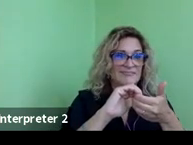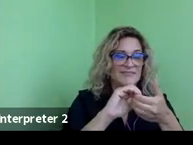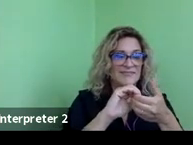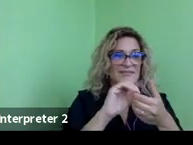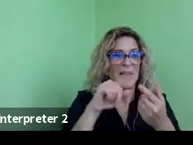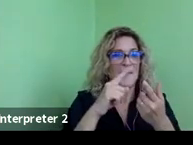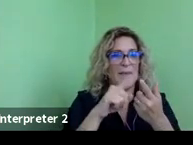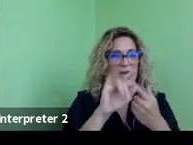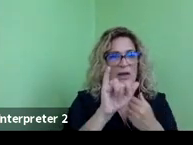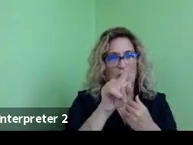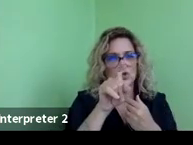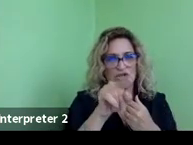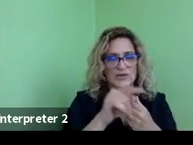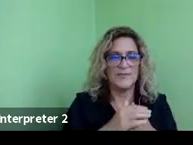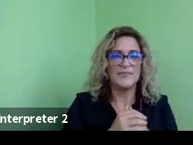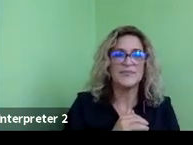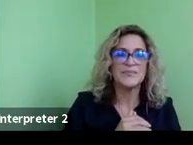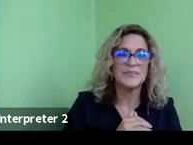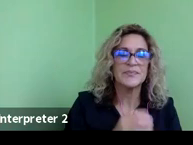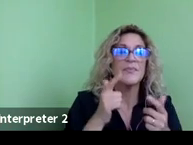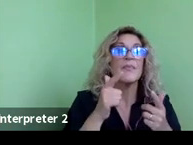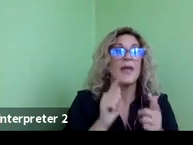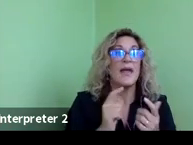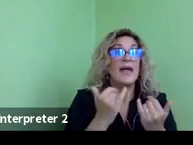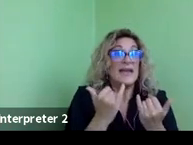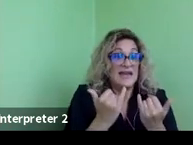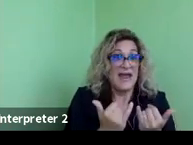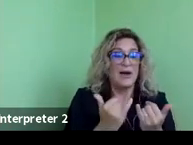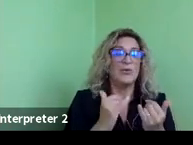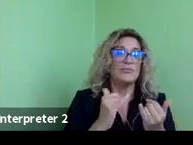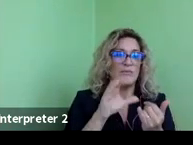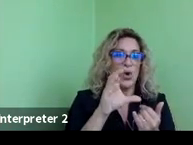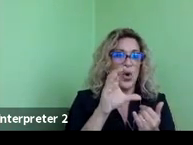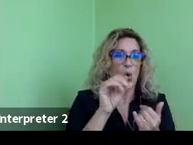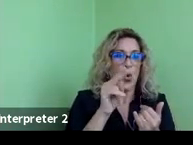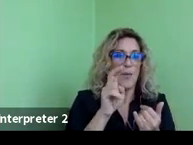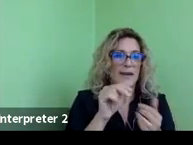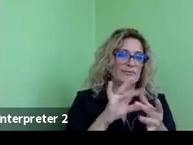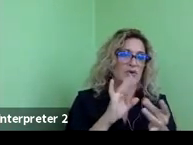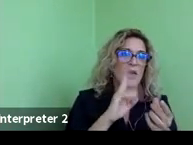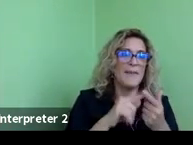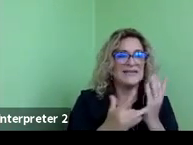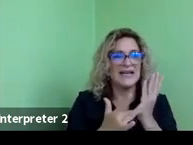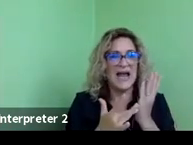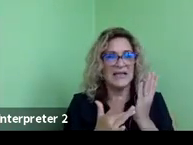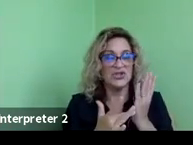We're going to talk now about technology and confidentiality.